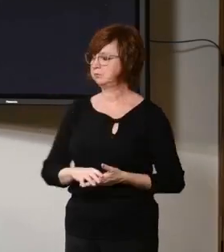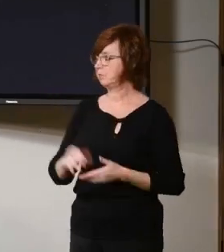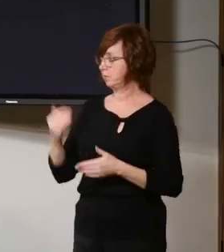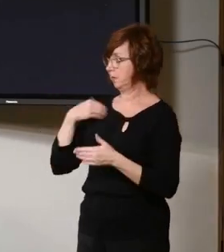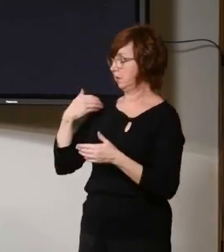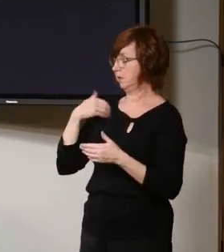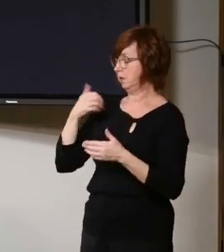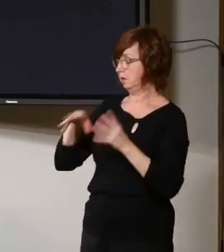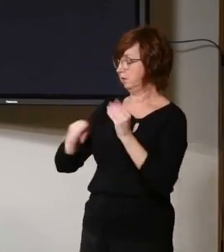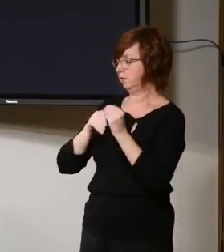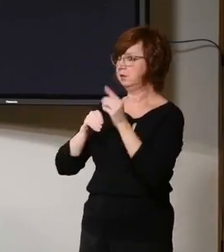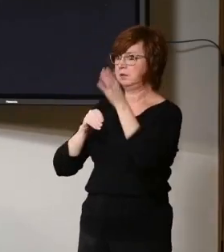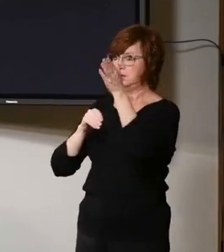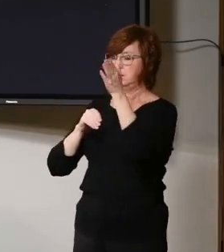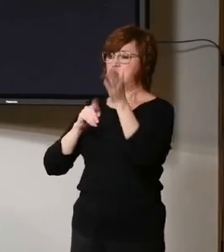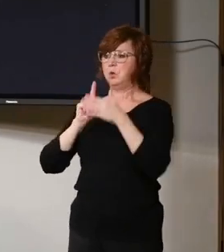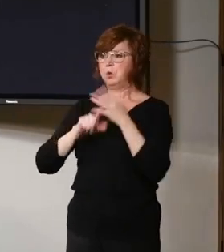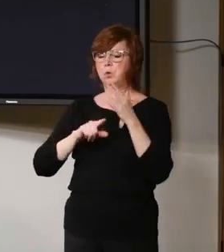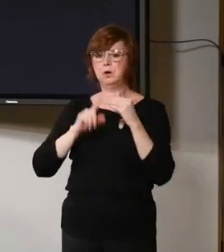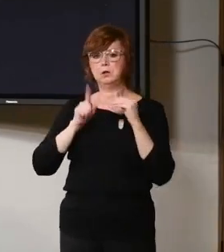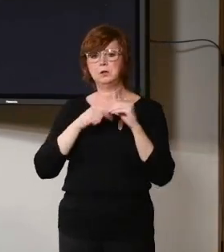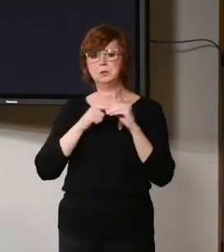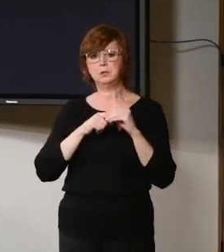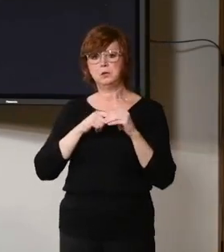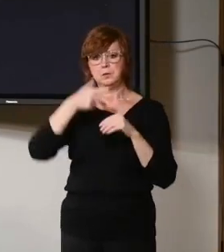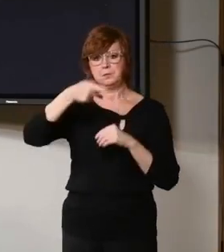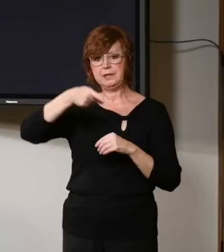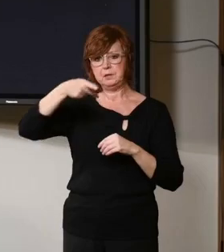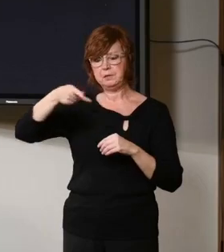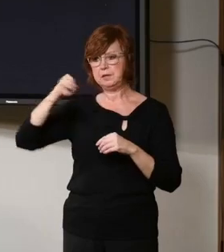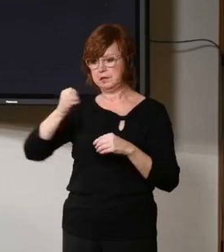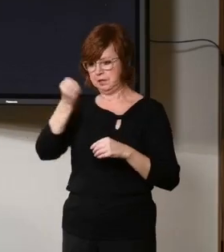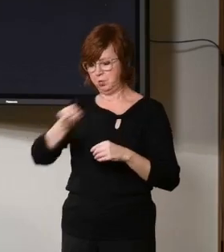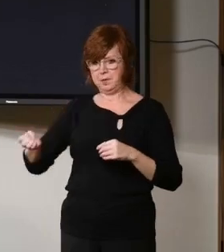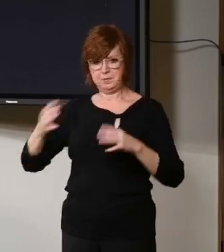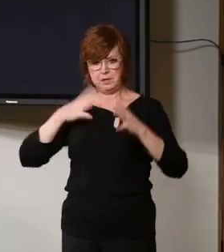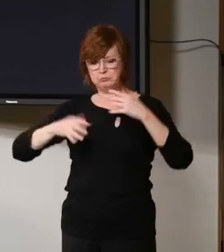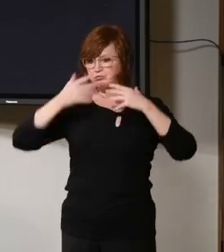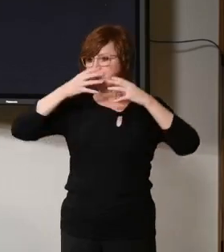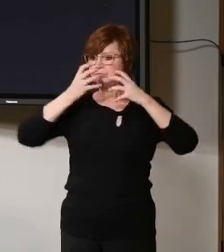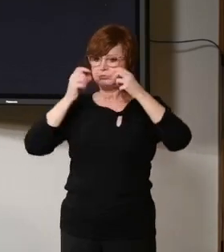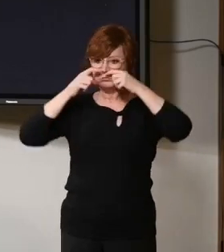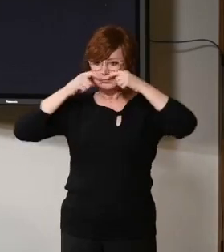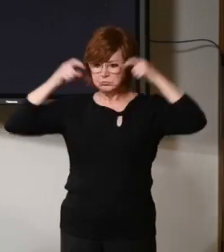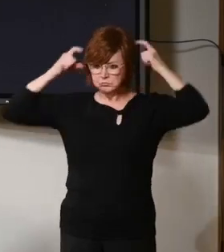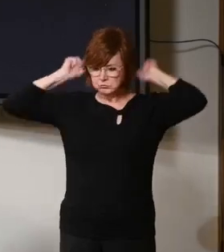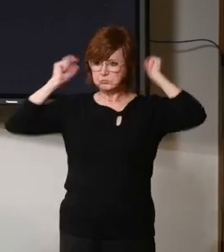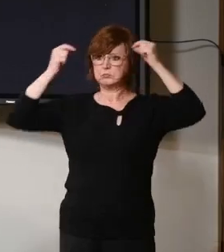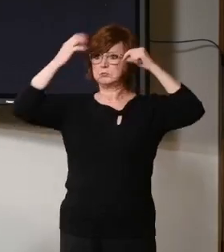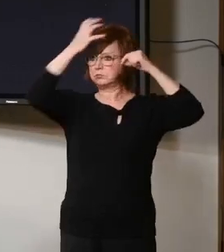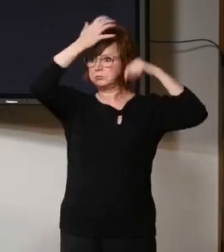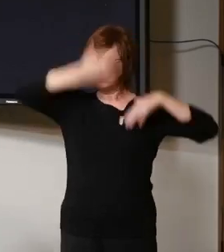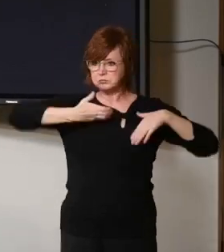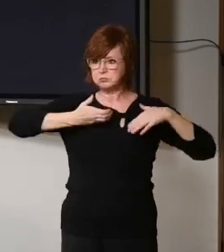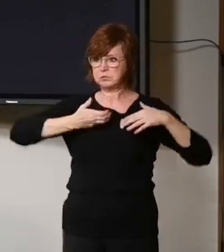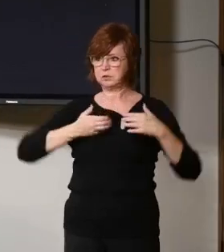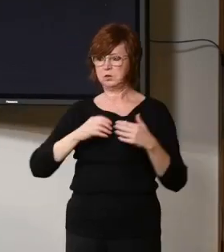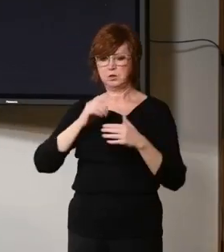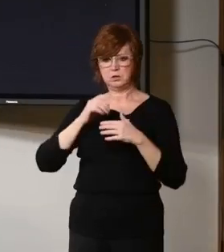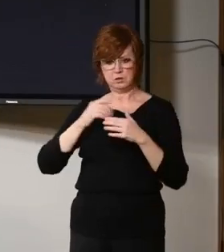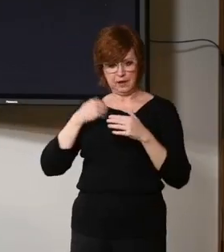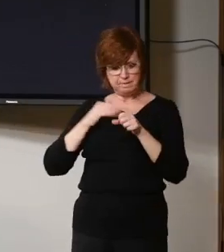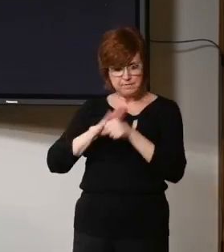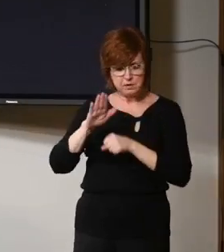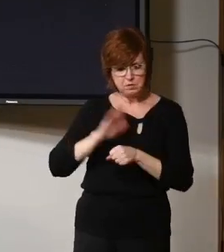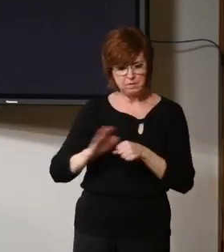of PPE and other needed protection for frontline healthcare workers, people that are doing testing? There's been some concerns, I know,